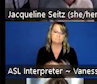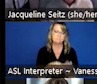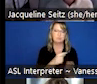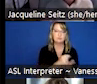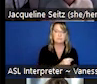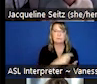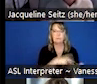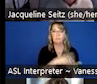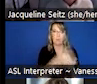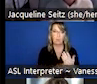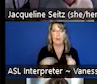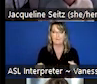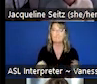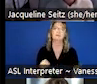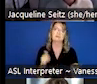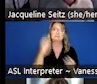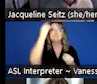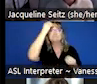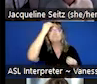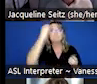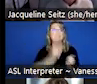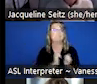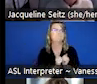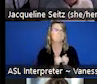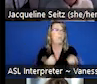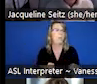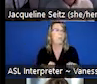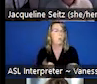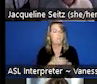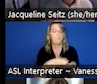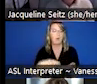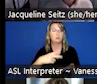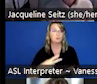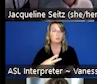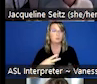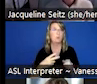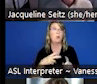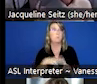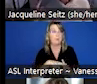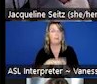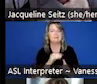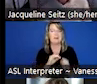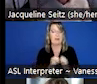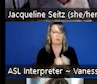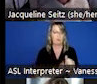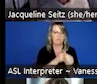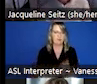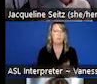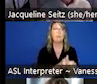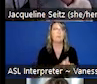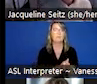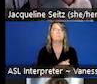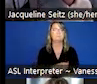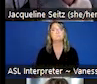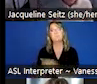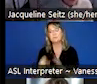programs, you'll need to be thinking about how Part 2 applies and how you'll be complying with it. There may be state privacy laws.